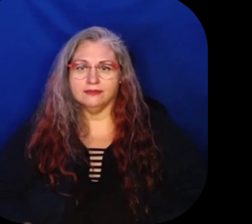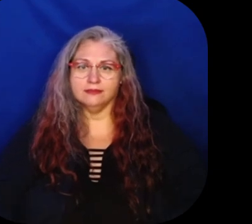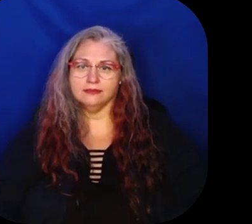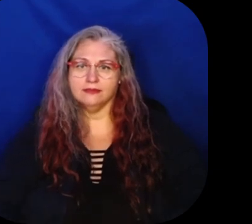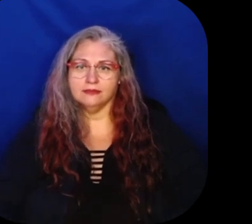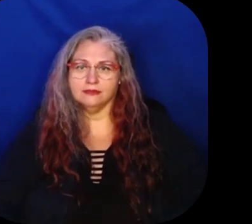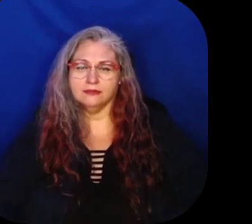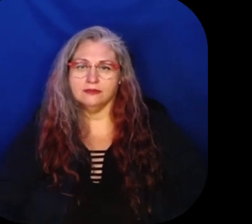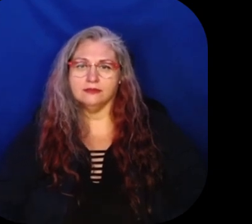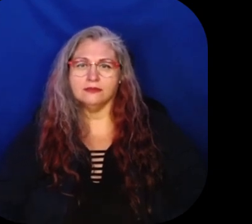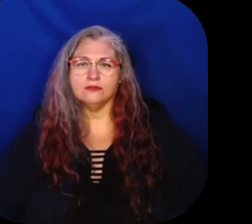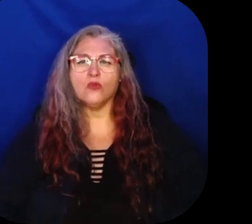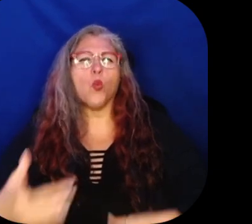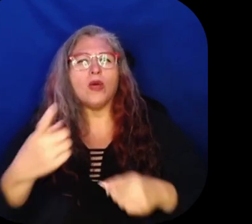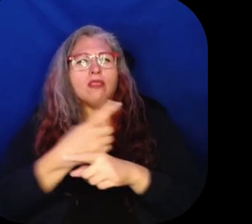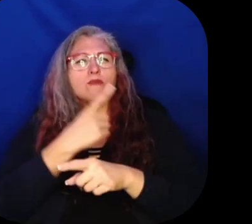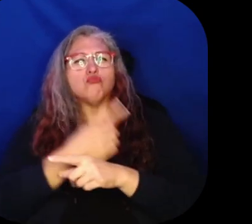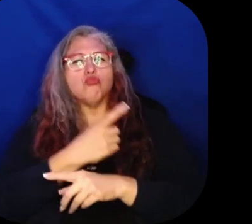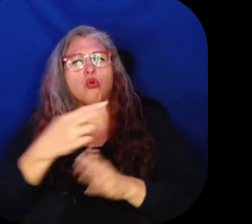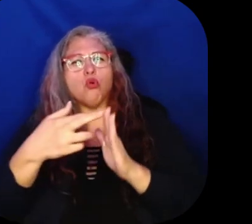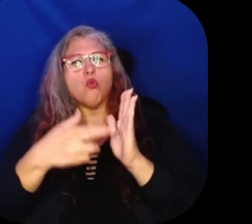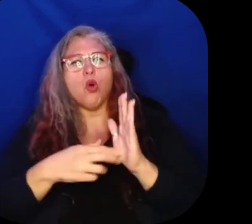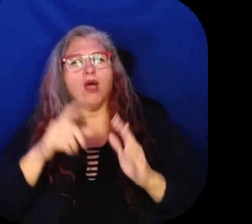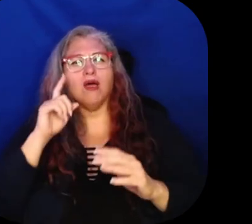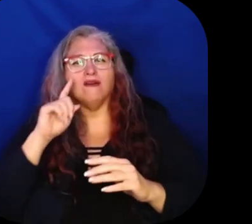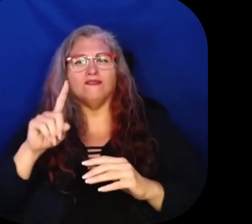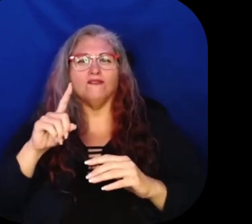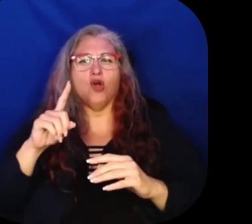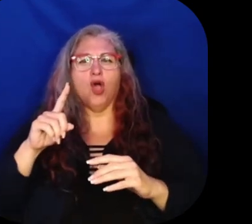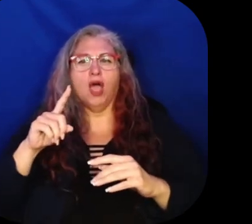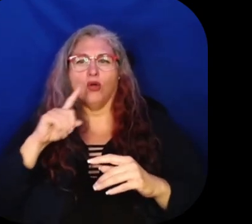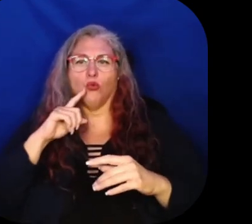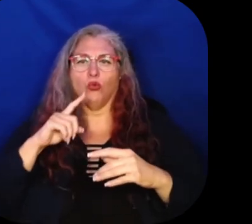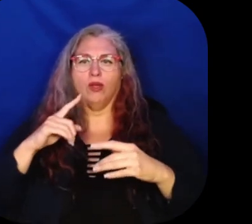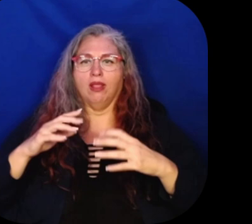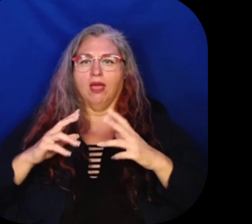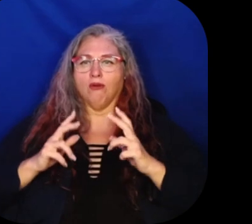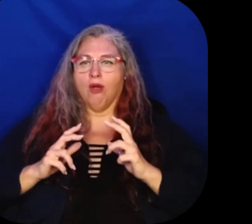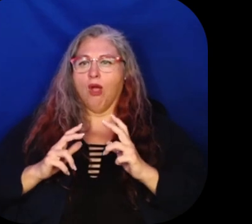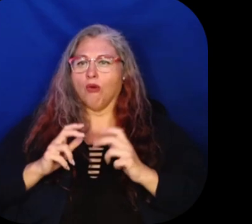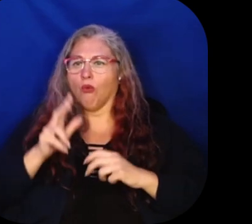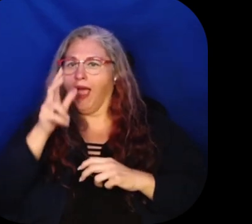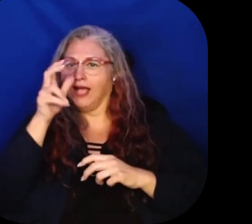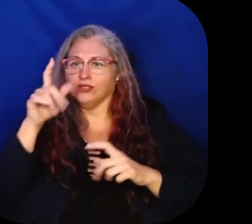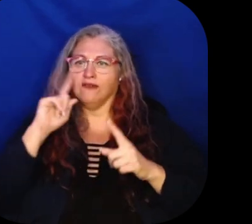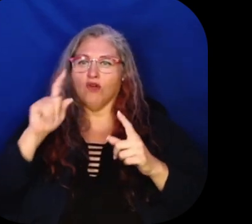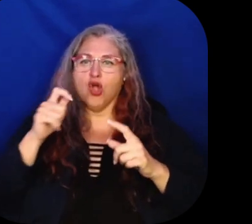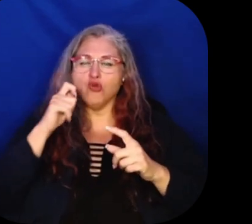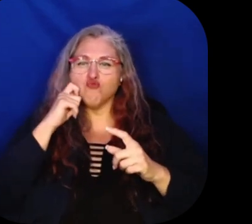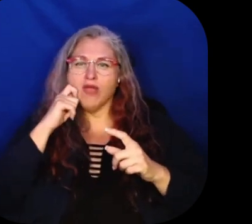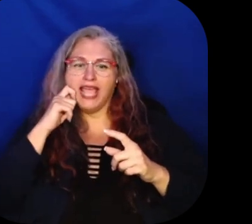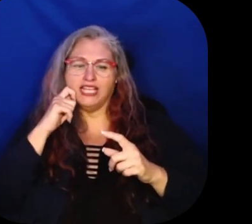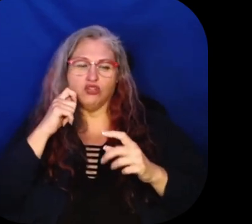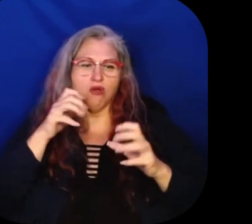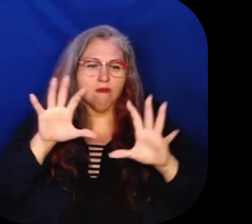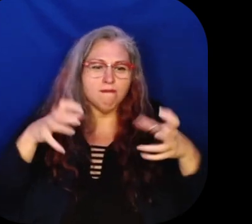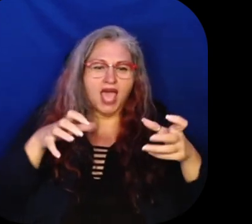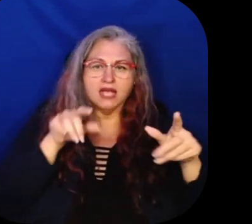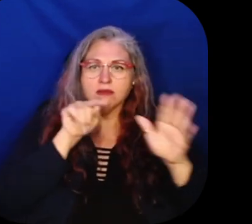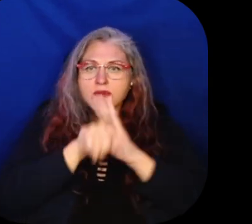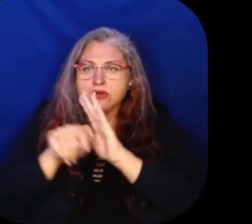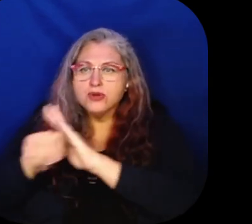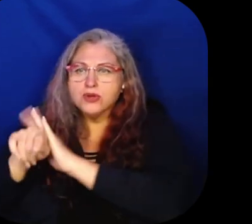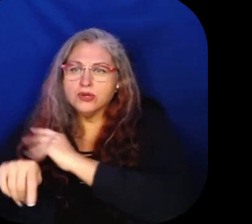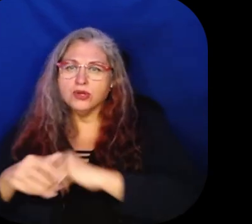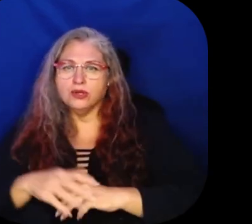What is the protocol for arousal in the context of racial mass murder?